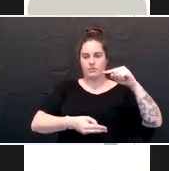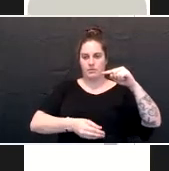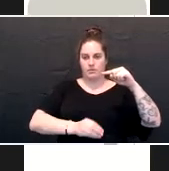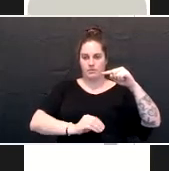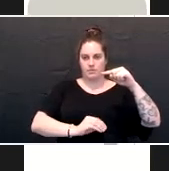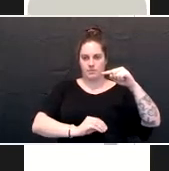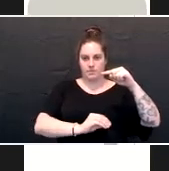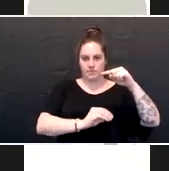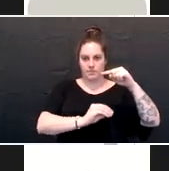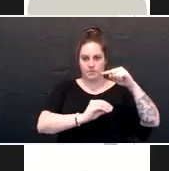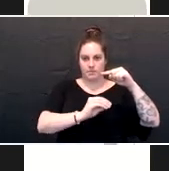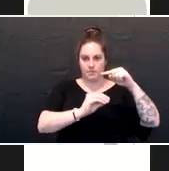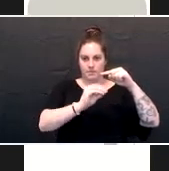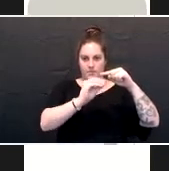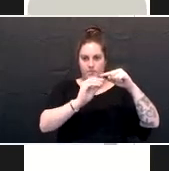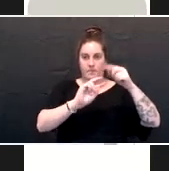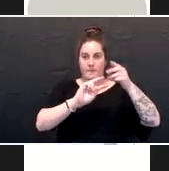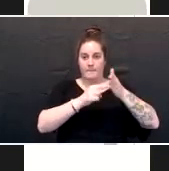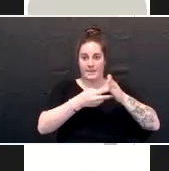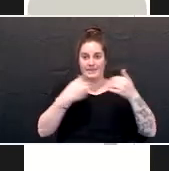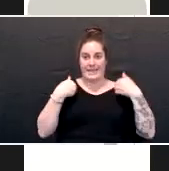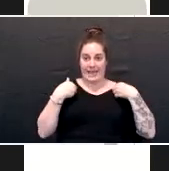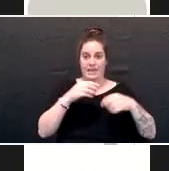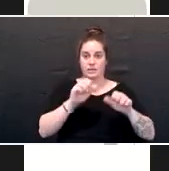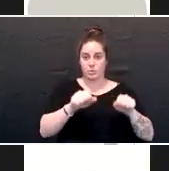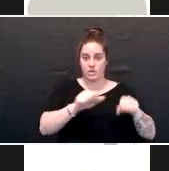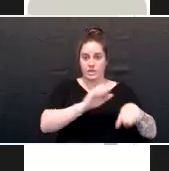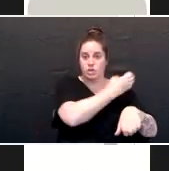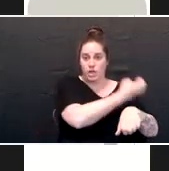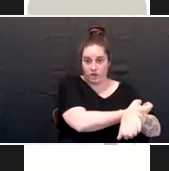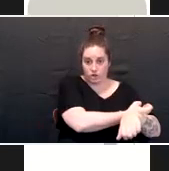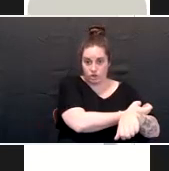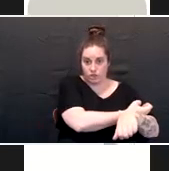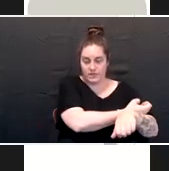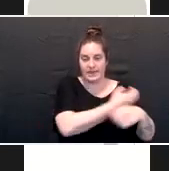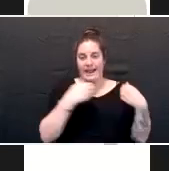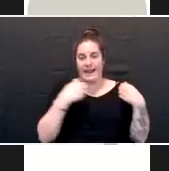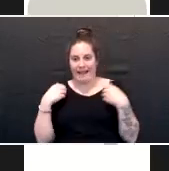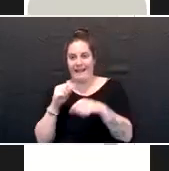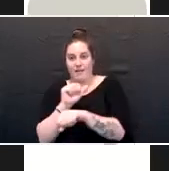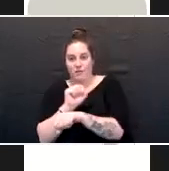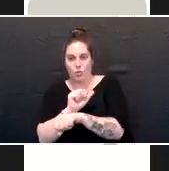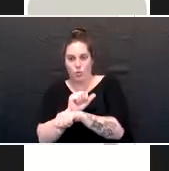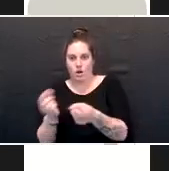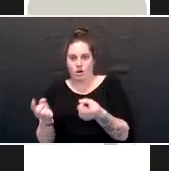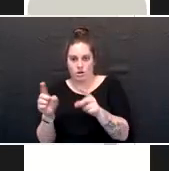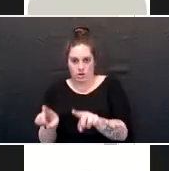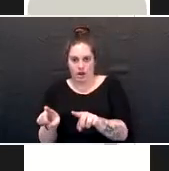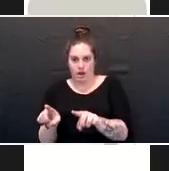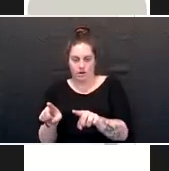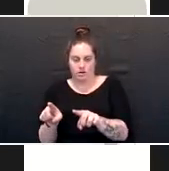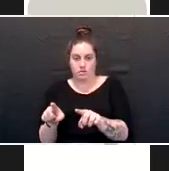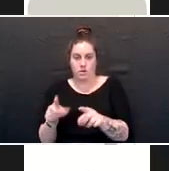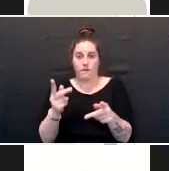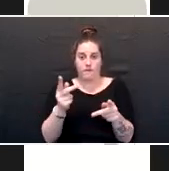gravitational potential energy, but in the process, work is done. Because remember, work is force times